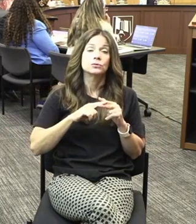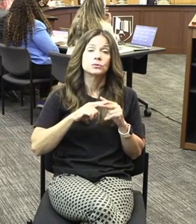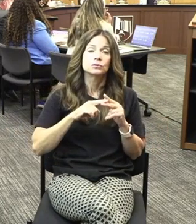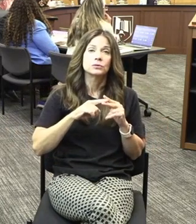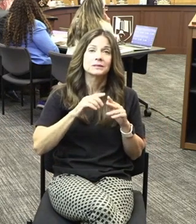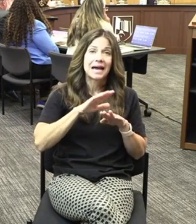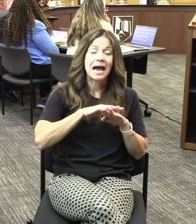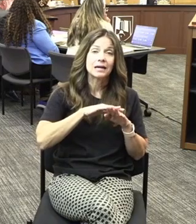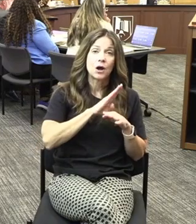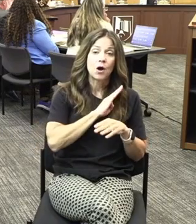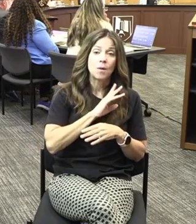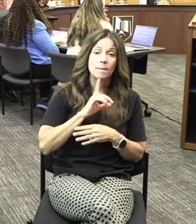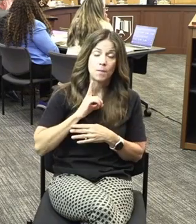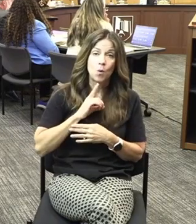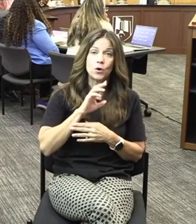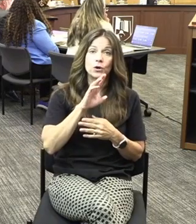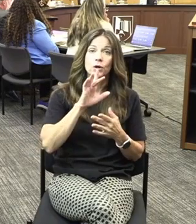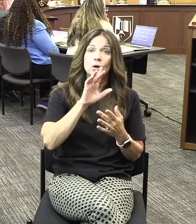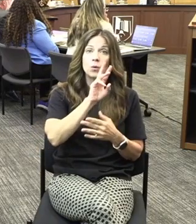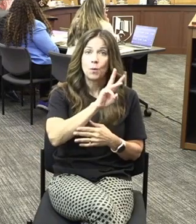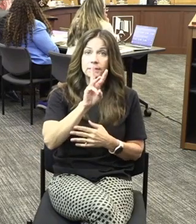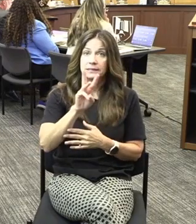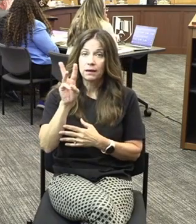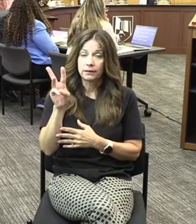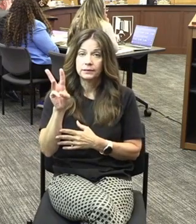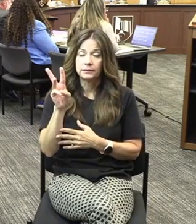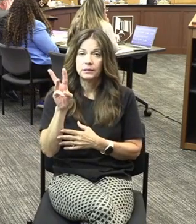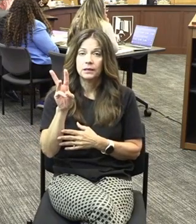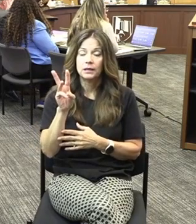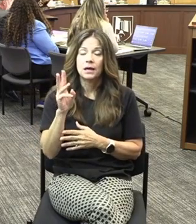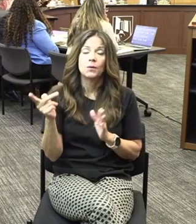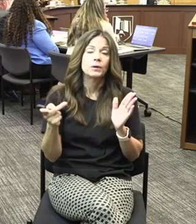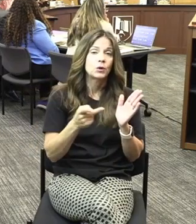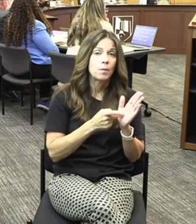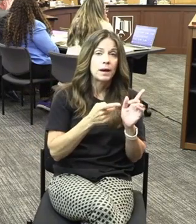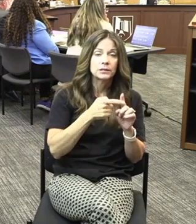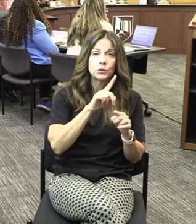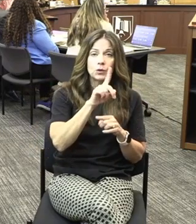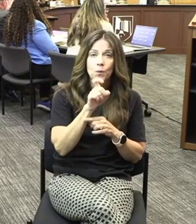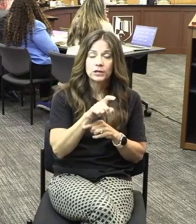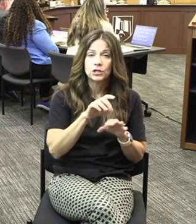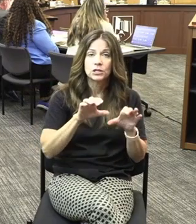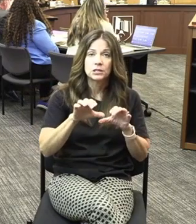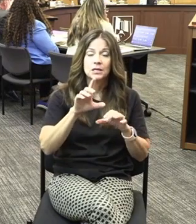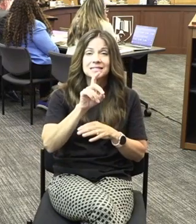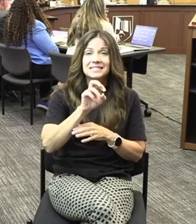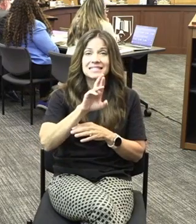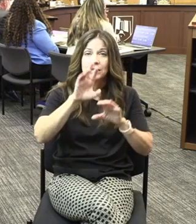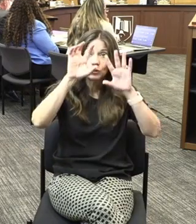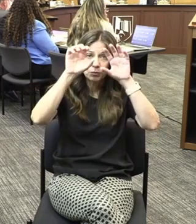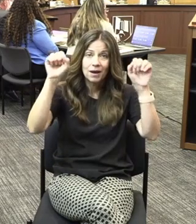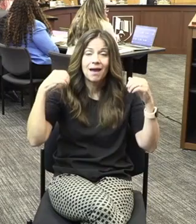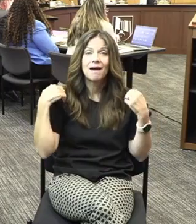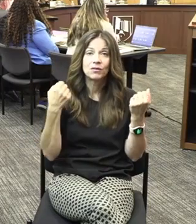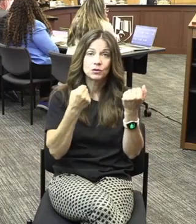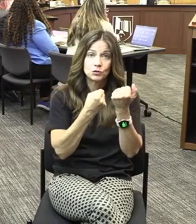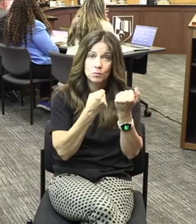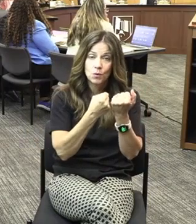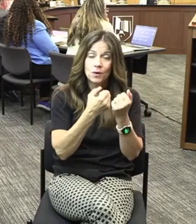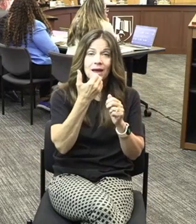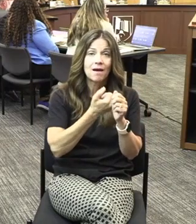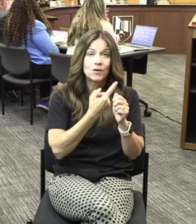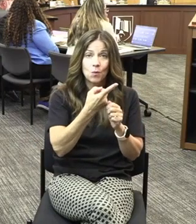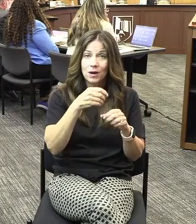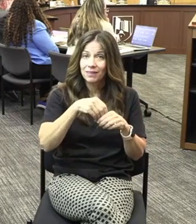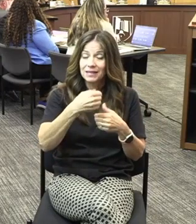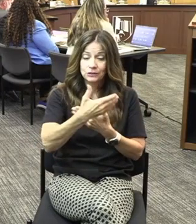on our board website, and we go back to the question I asked earlier, does Dr. Numo have the support of everyone in this